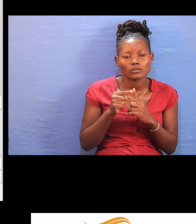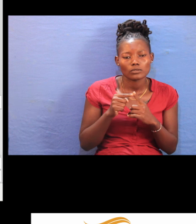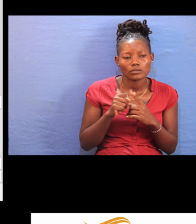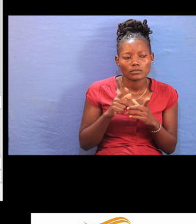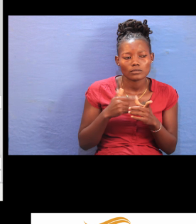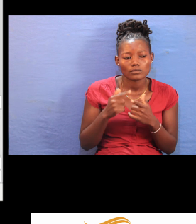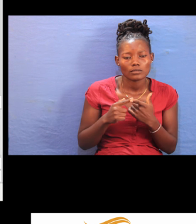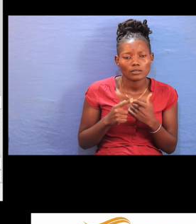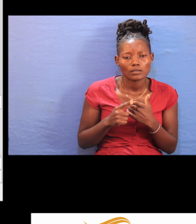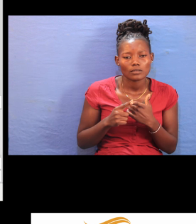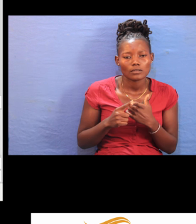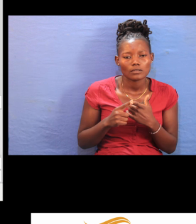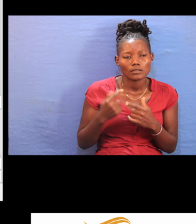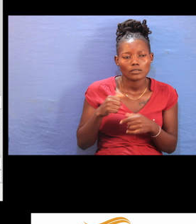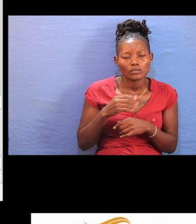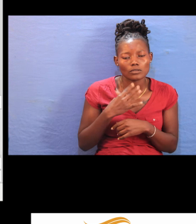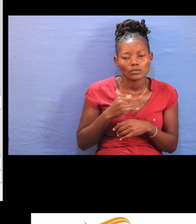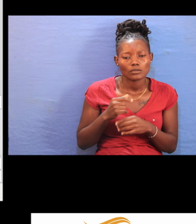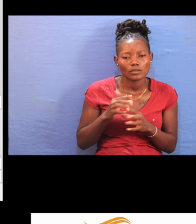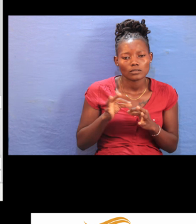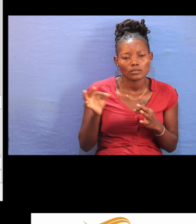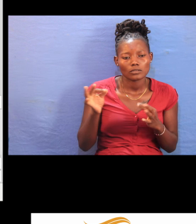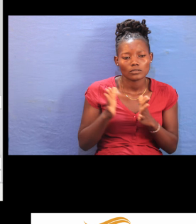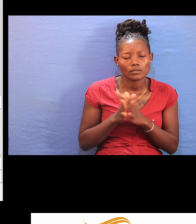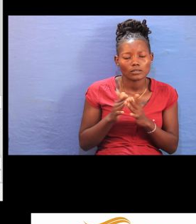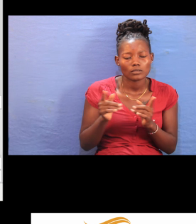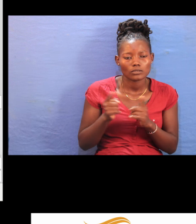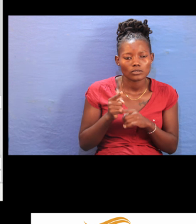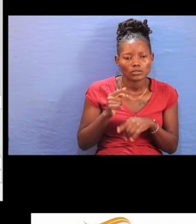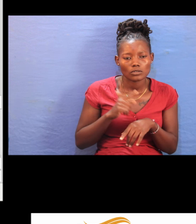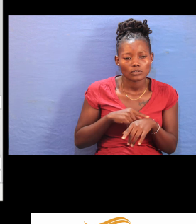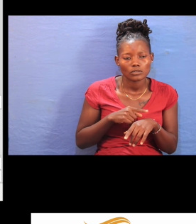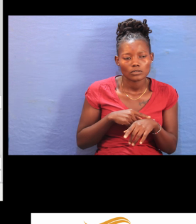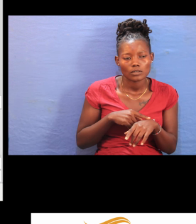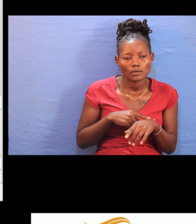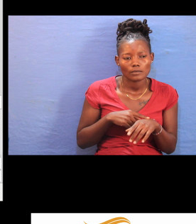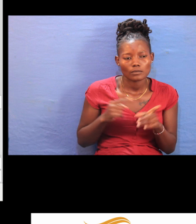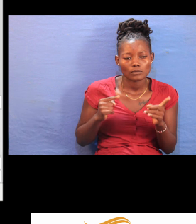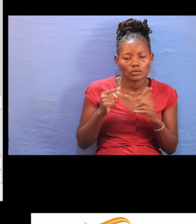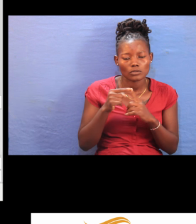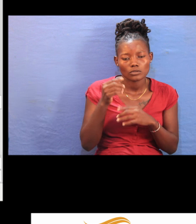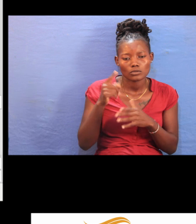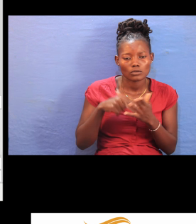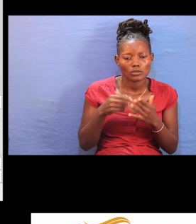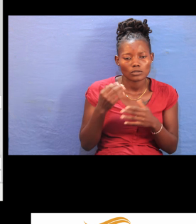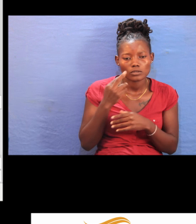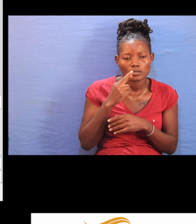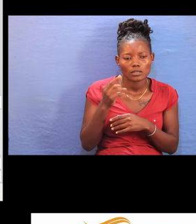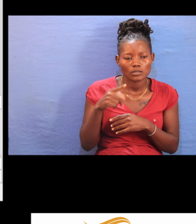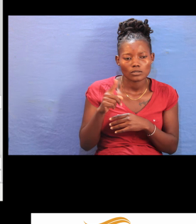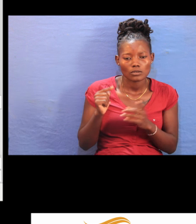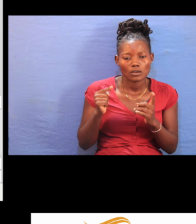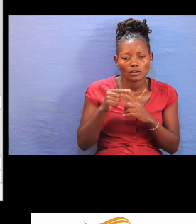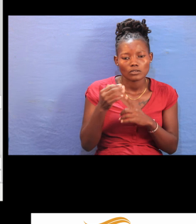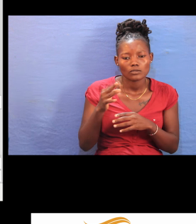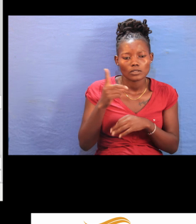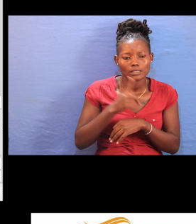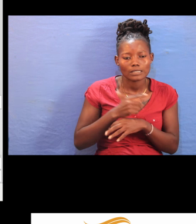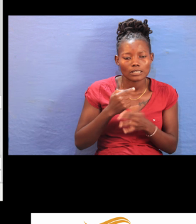link long and short-term goals. We can look at, what are our goals for the day, the week, the